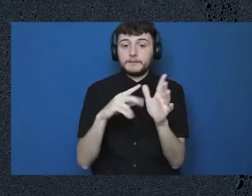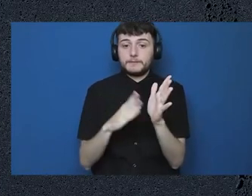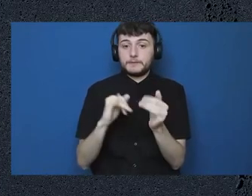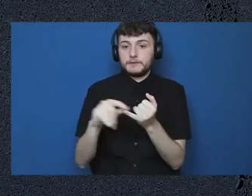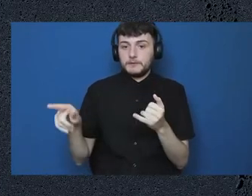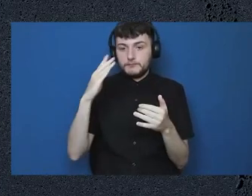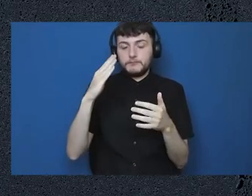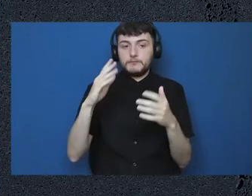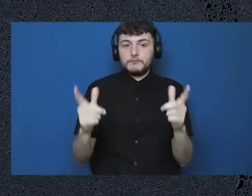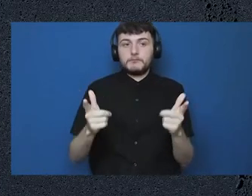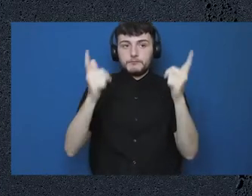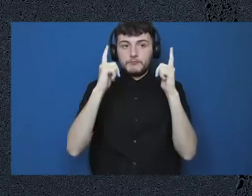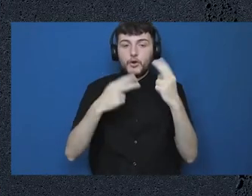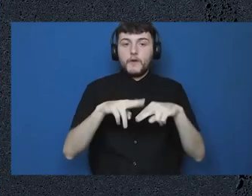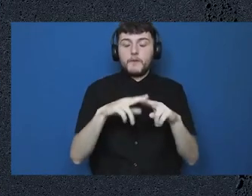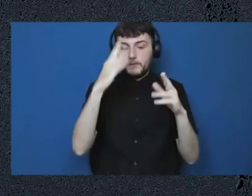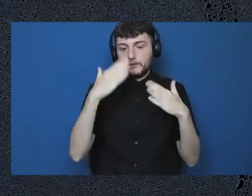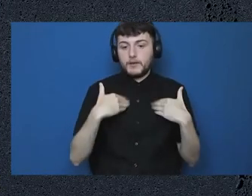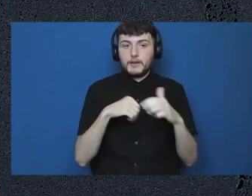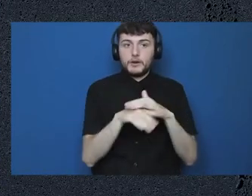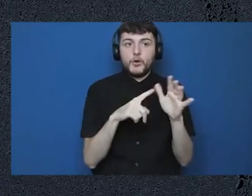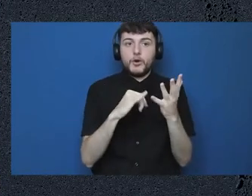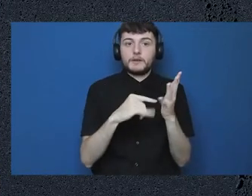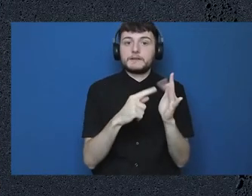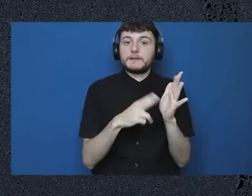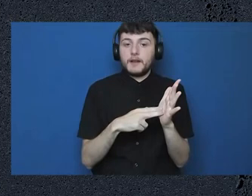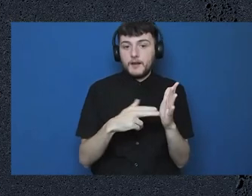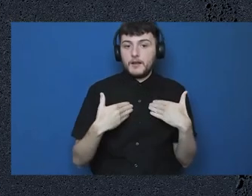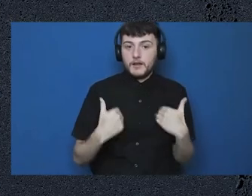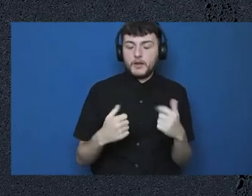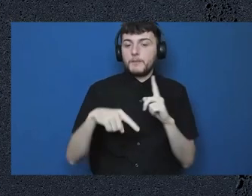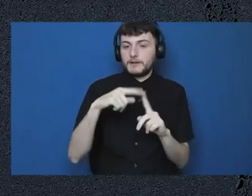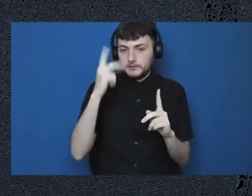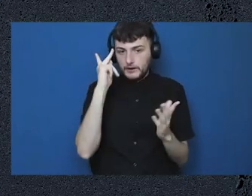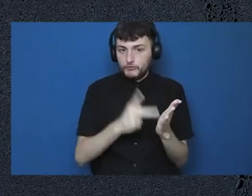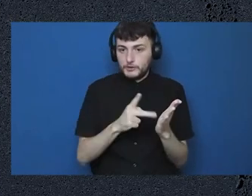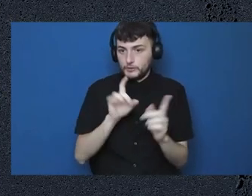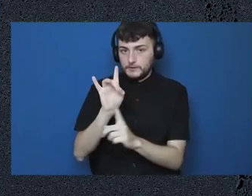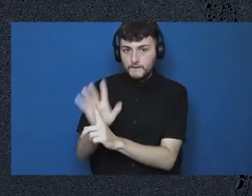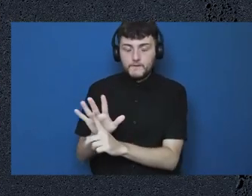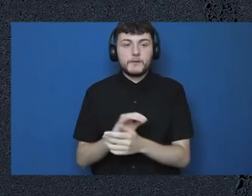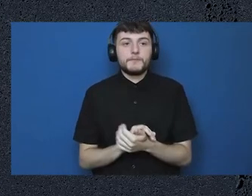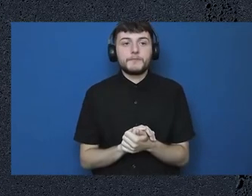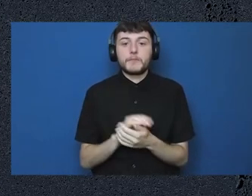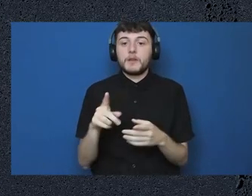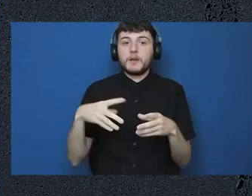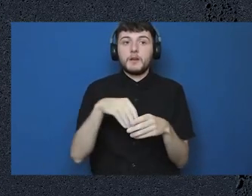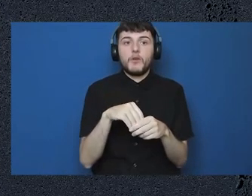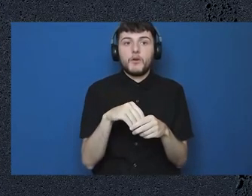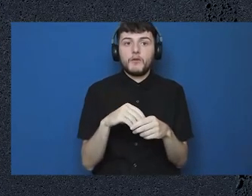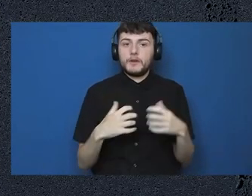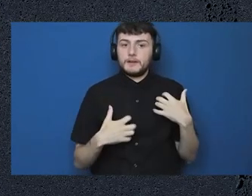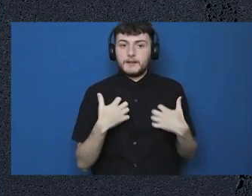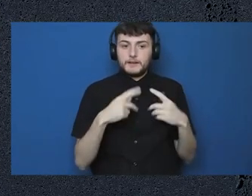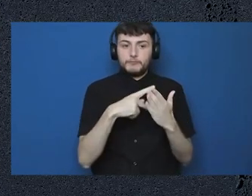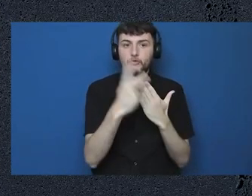Health, and she's a consultant psychiatrist. She's also been involved in a really fantastic initiative called Homeward Bound, which focuses